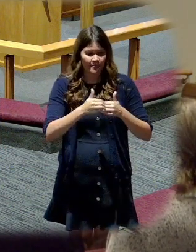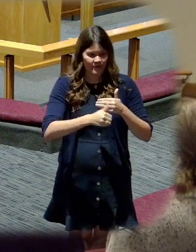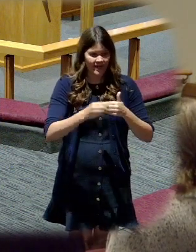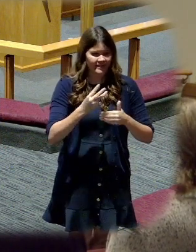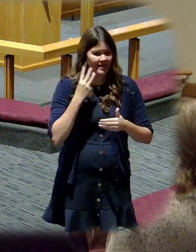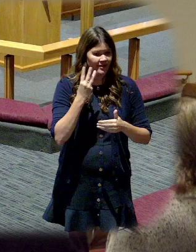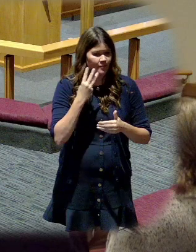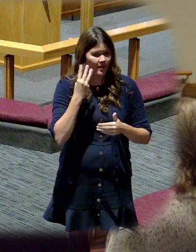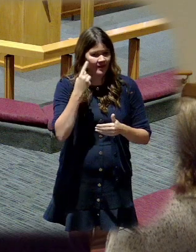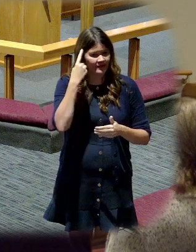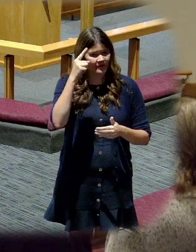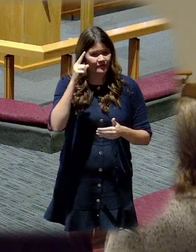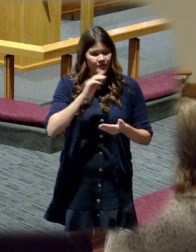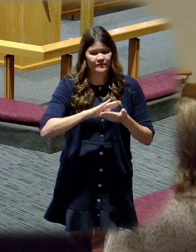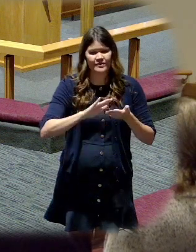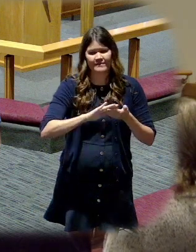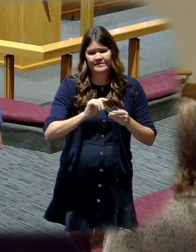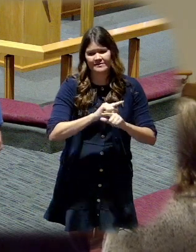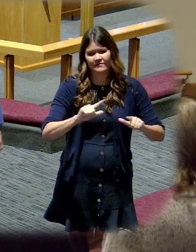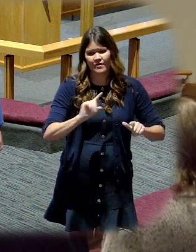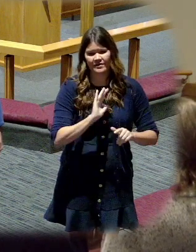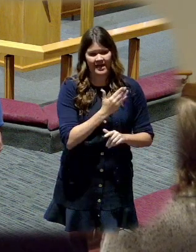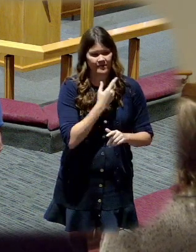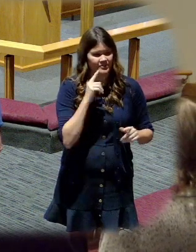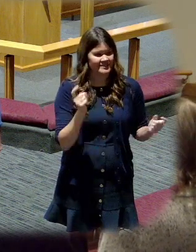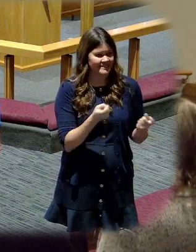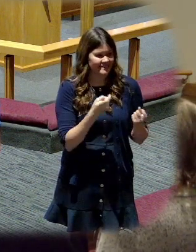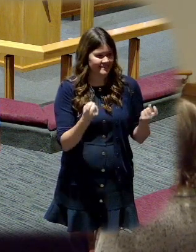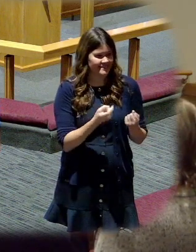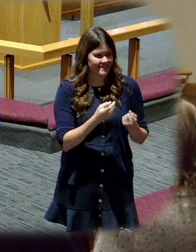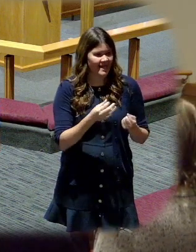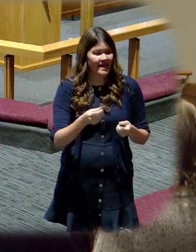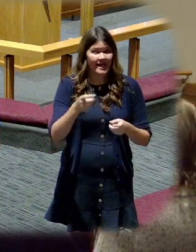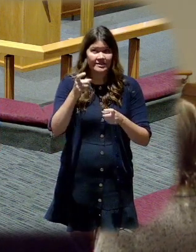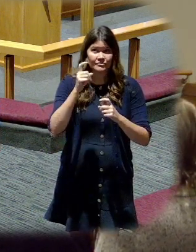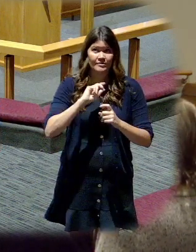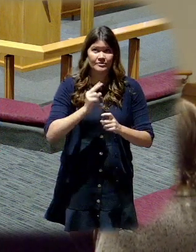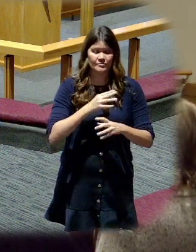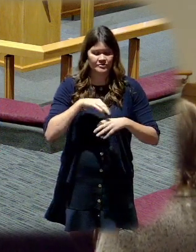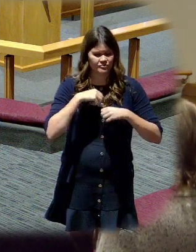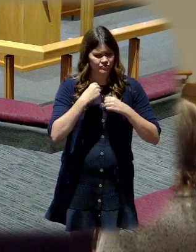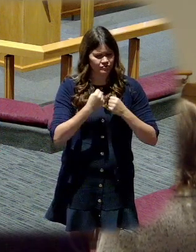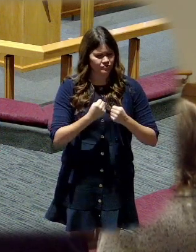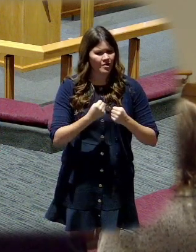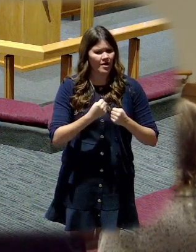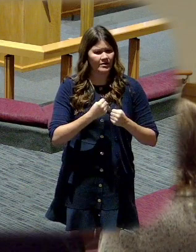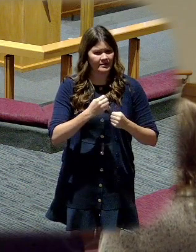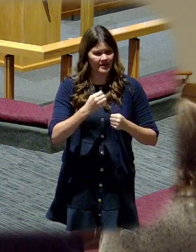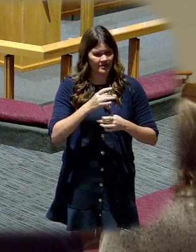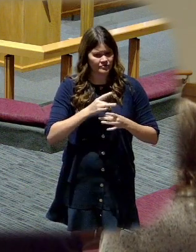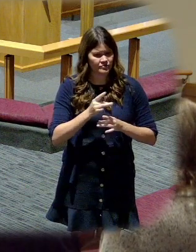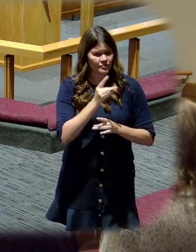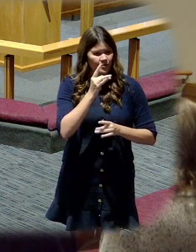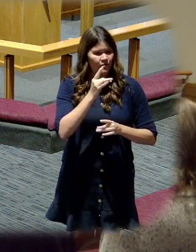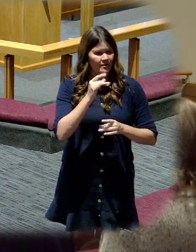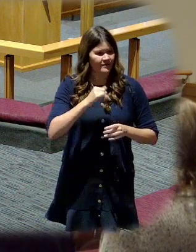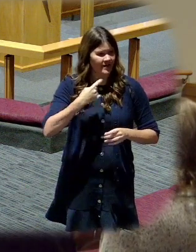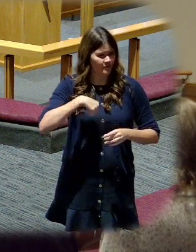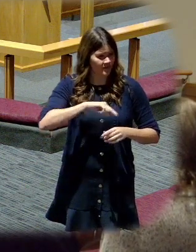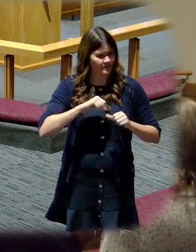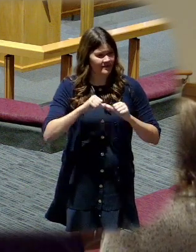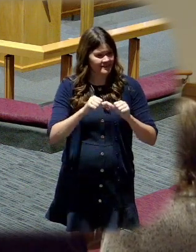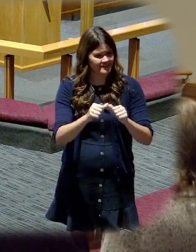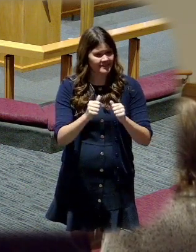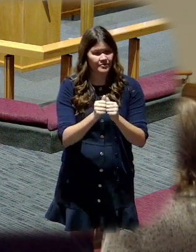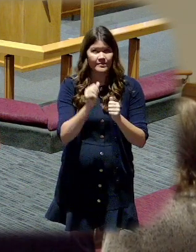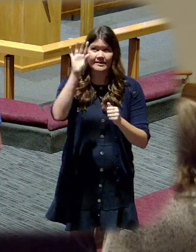wine for the forgiveness of our sins and the strengthening of our soul, that we would abide in his grace and